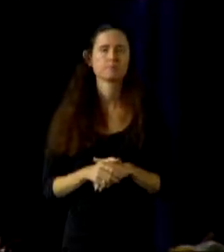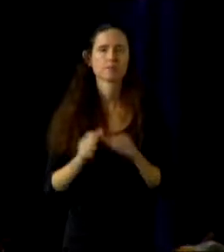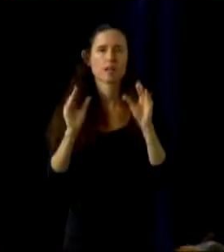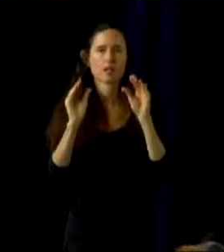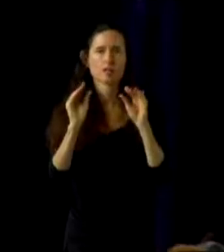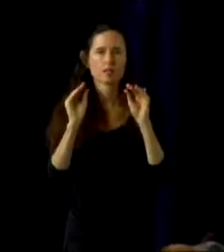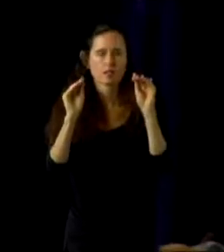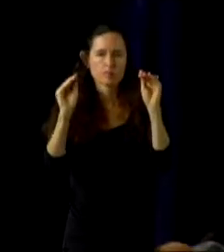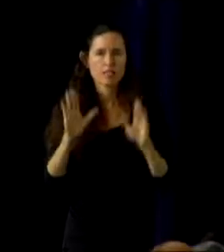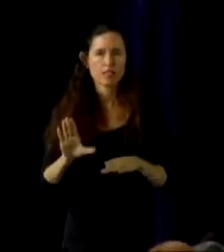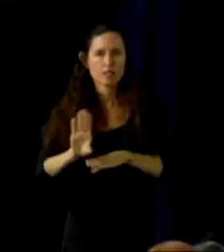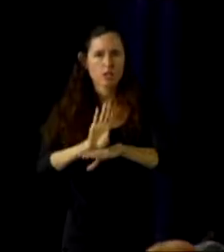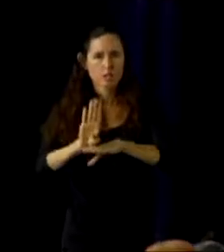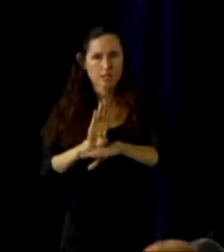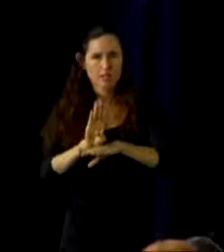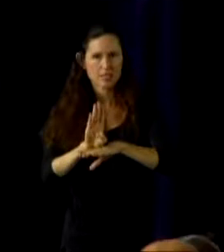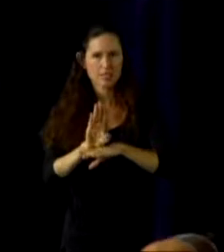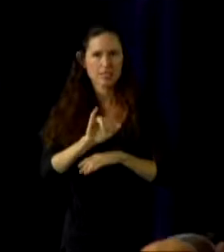business, Dr. Justin Batte.